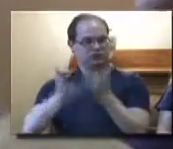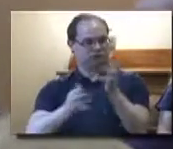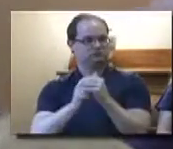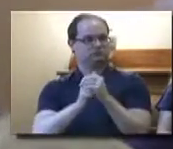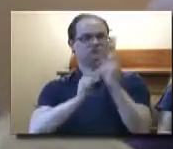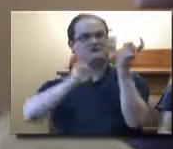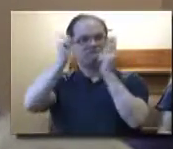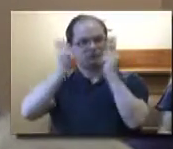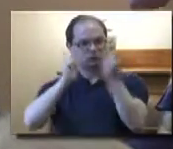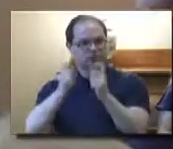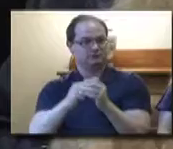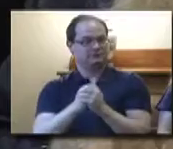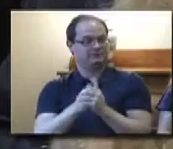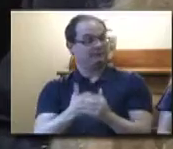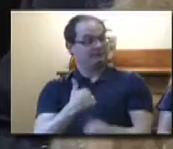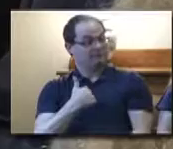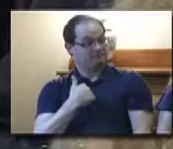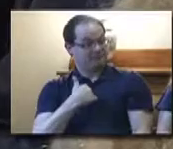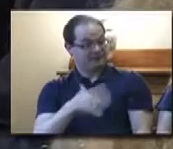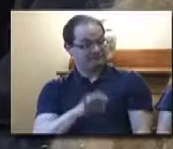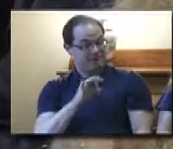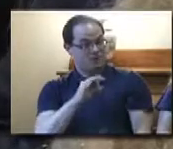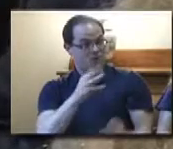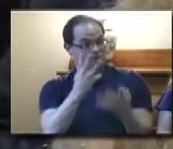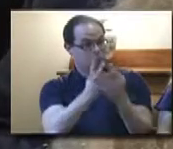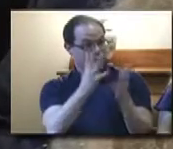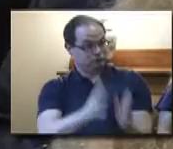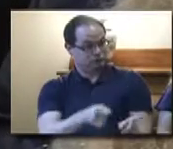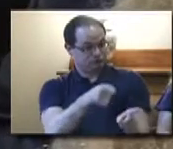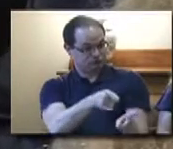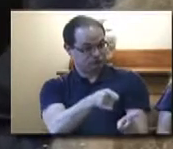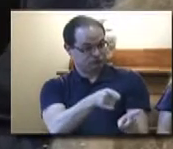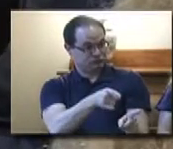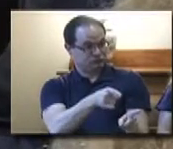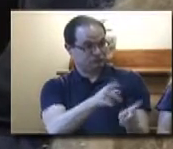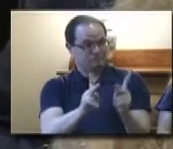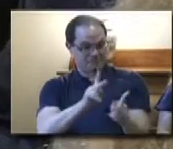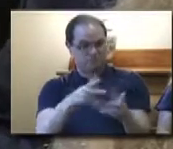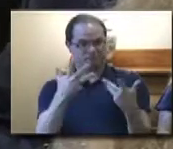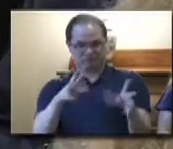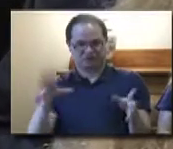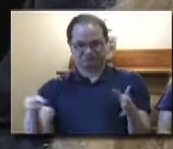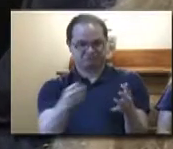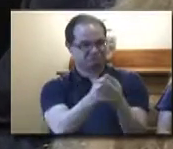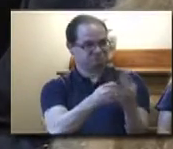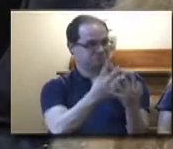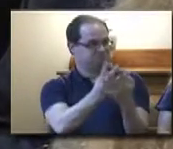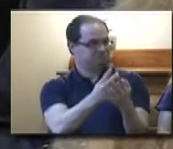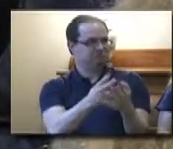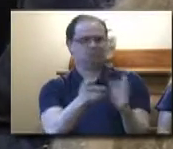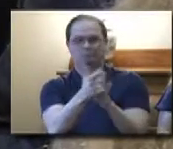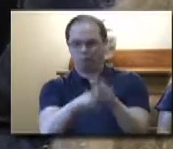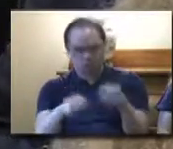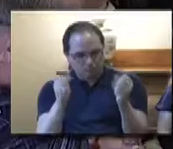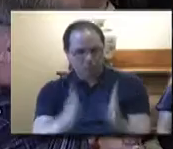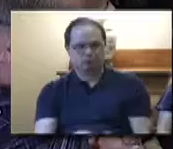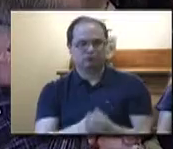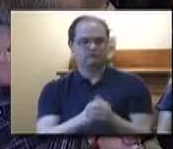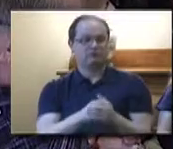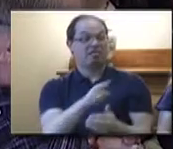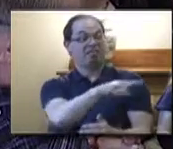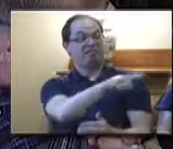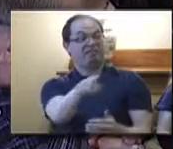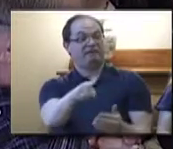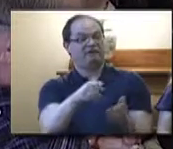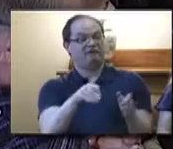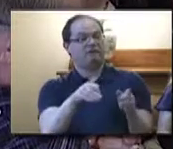facial expressions. And I've discovered that inmates, convicts, offenders, perpetrators often